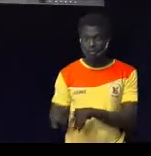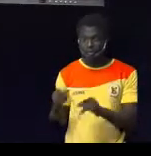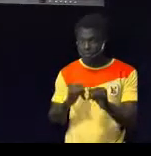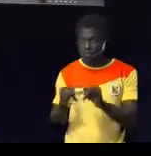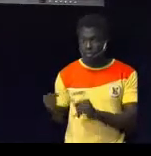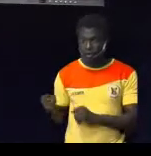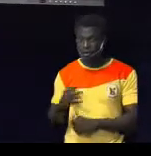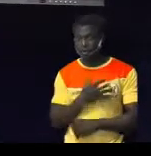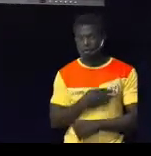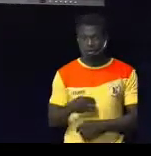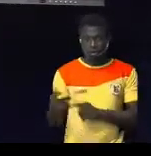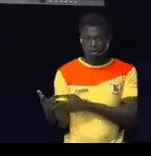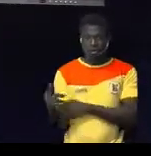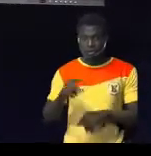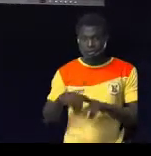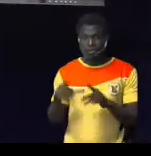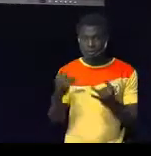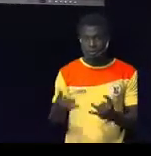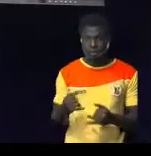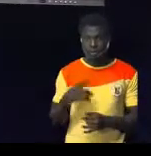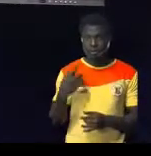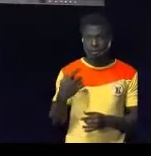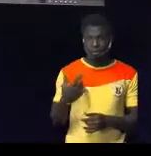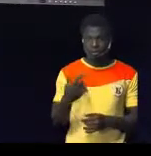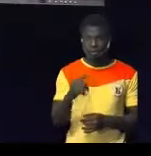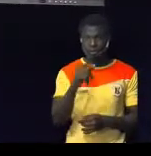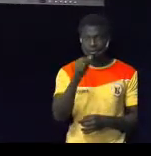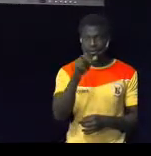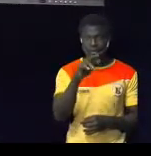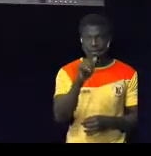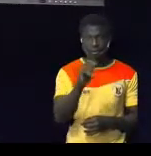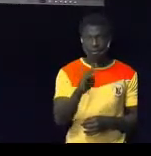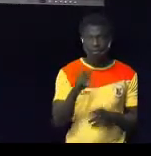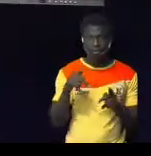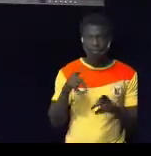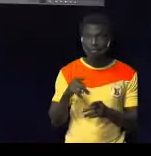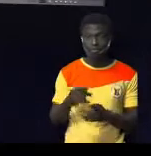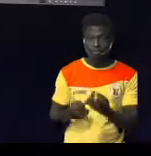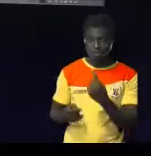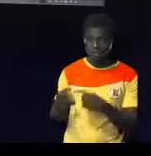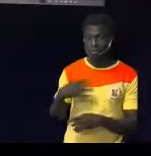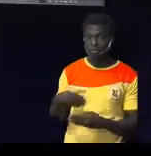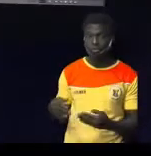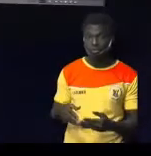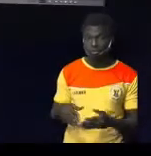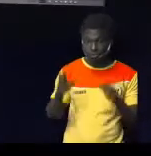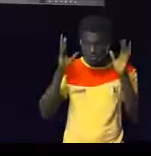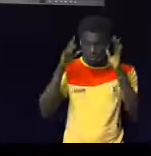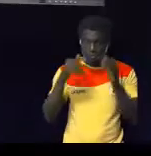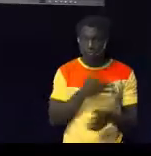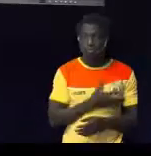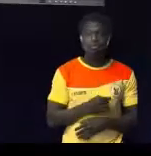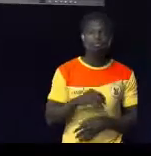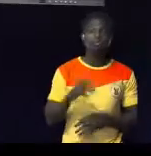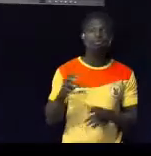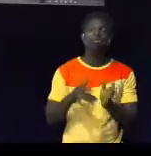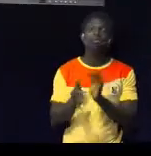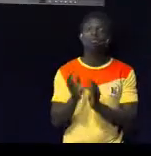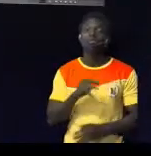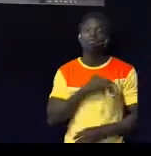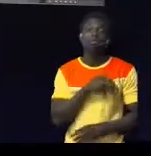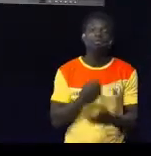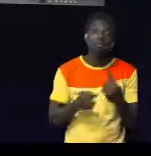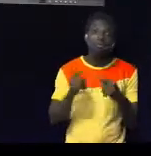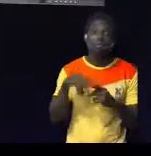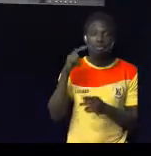worshipping different idols and gods. But now the Arab people came and introduced Islam. Likewise, the Christian missionaries